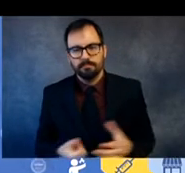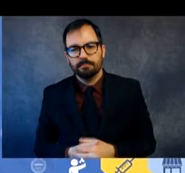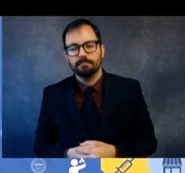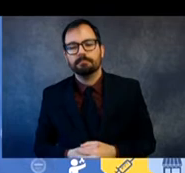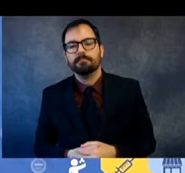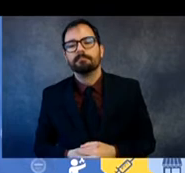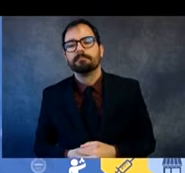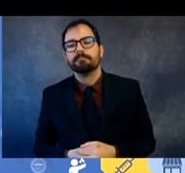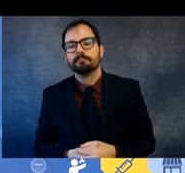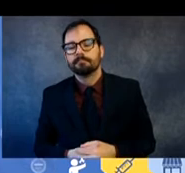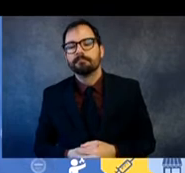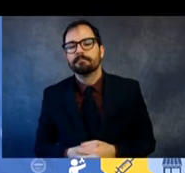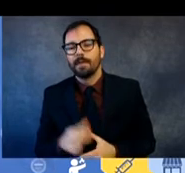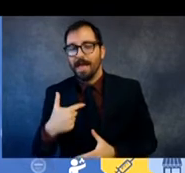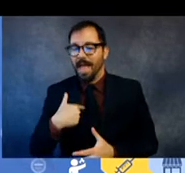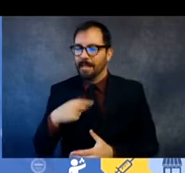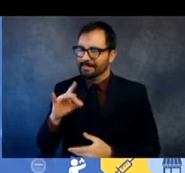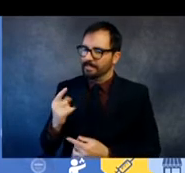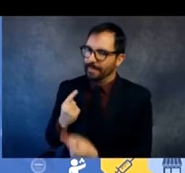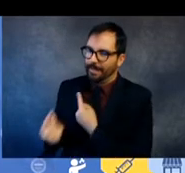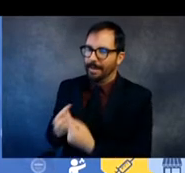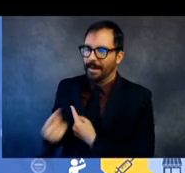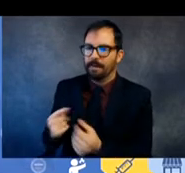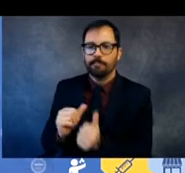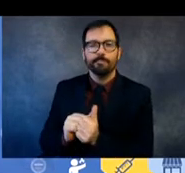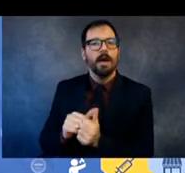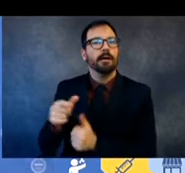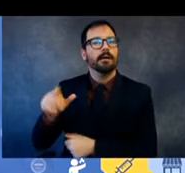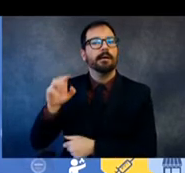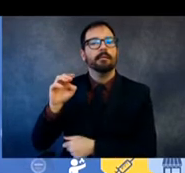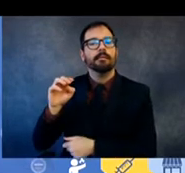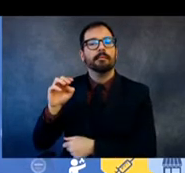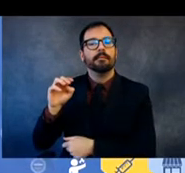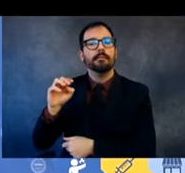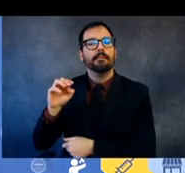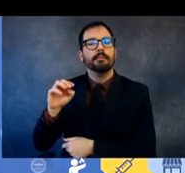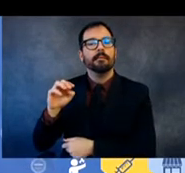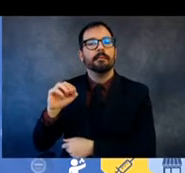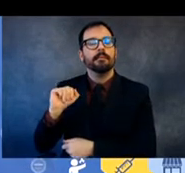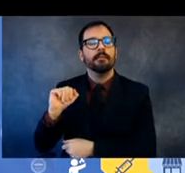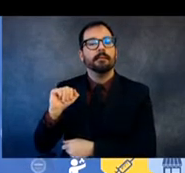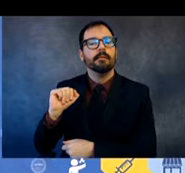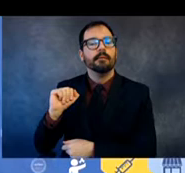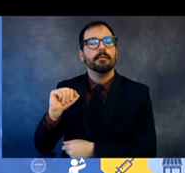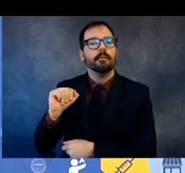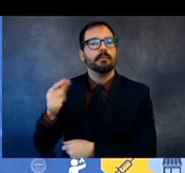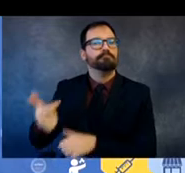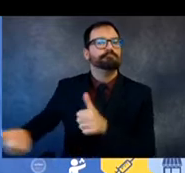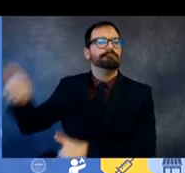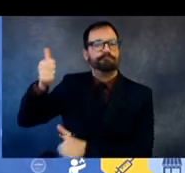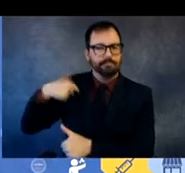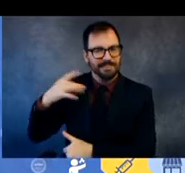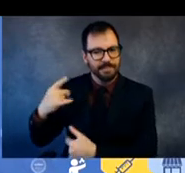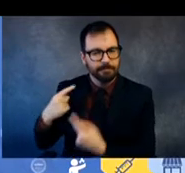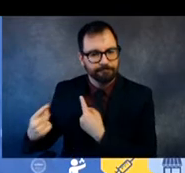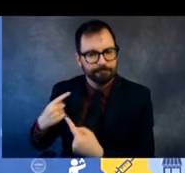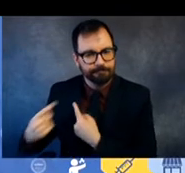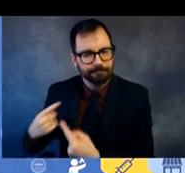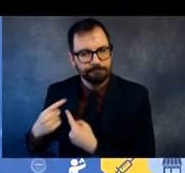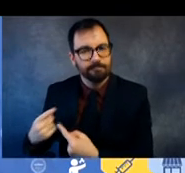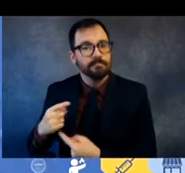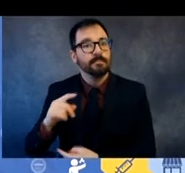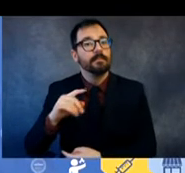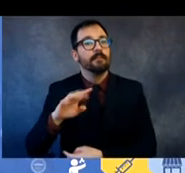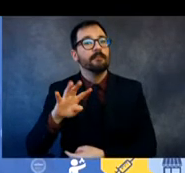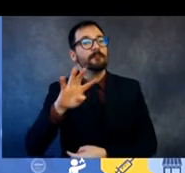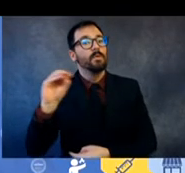and forth with General Manager Poftak to furlough about 40 of our conductors over on Keolis